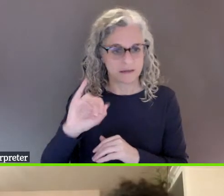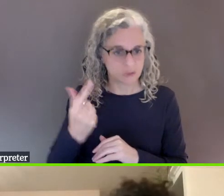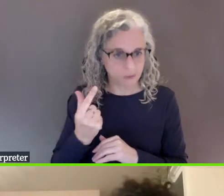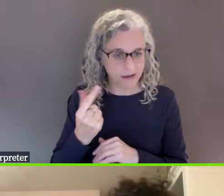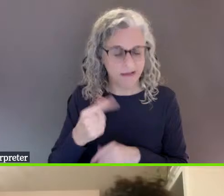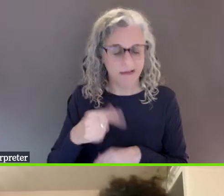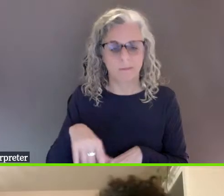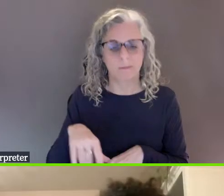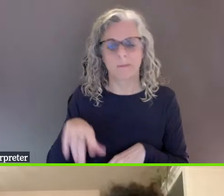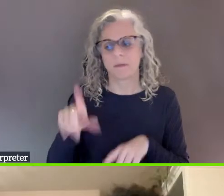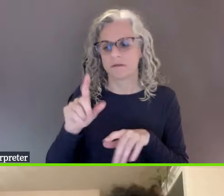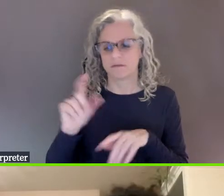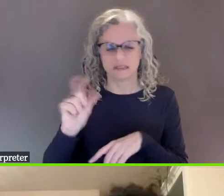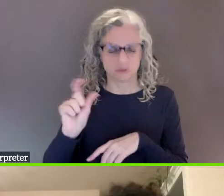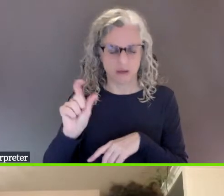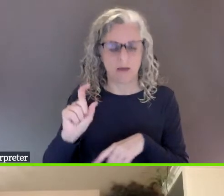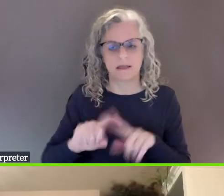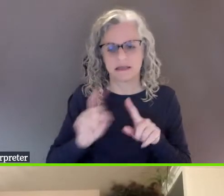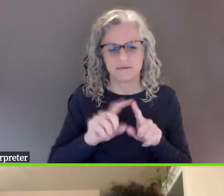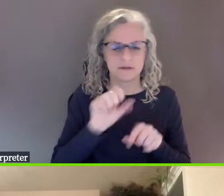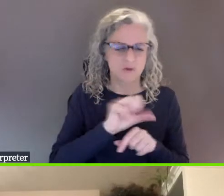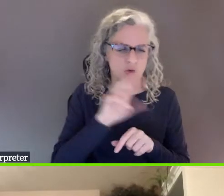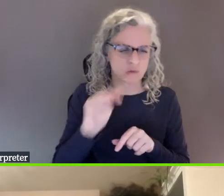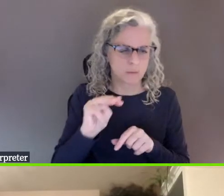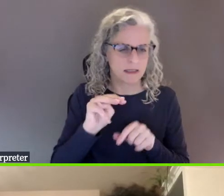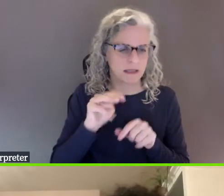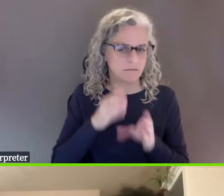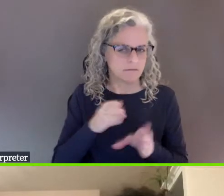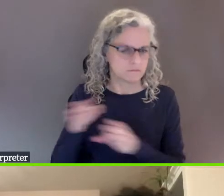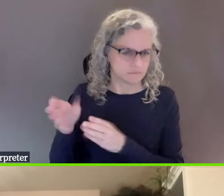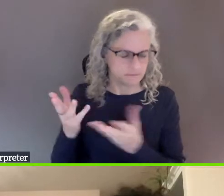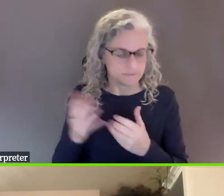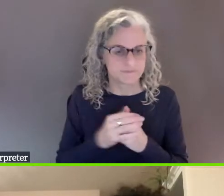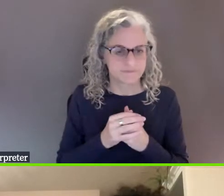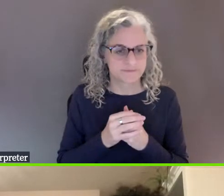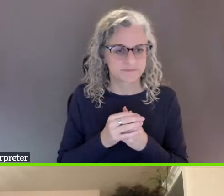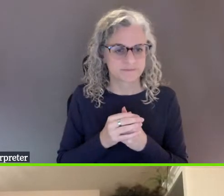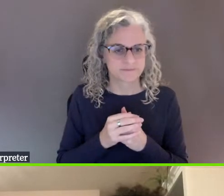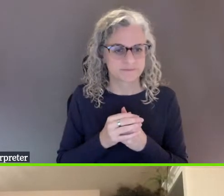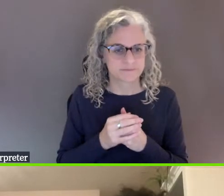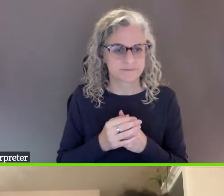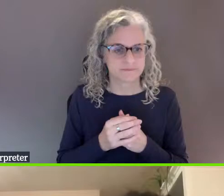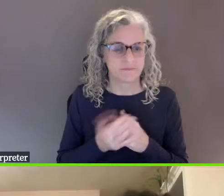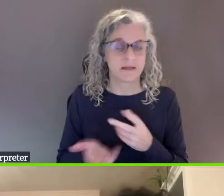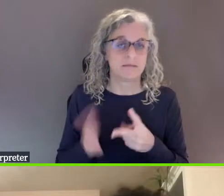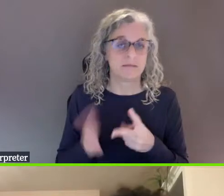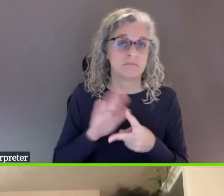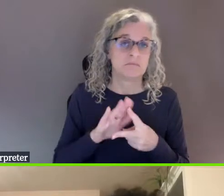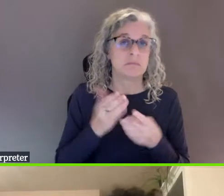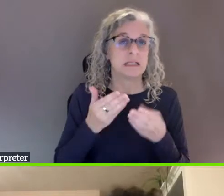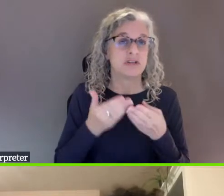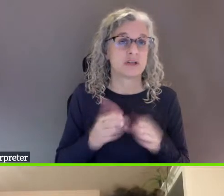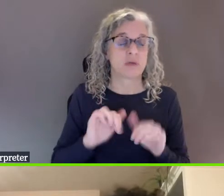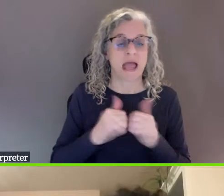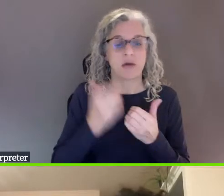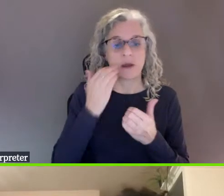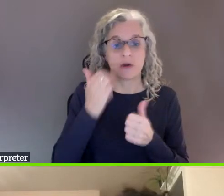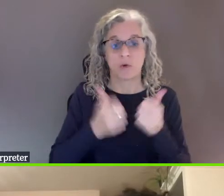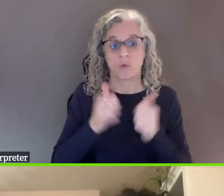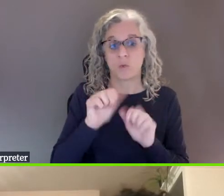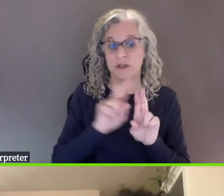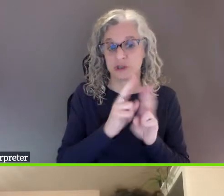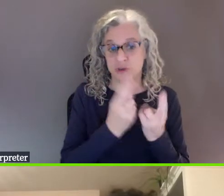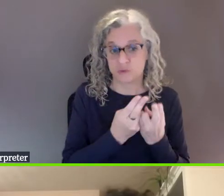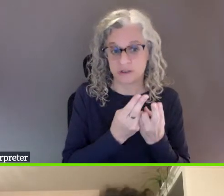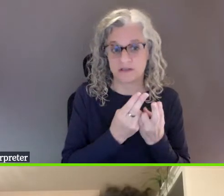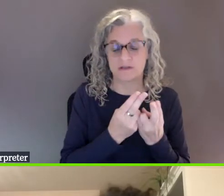media sites and try to connect with them. In general, how do I know which unions to try to organize, particularly for blue collar and